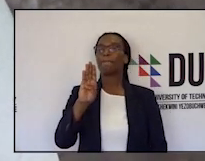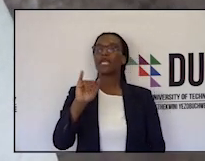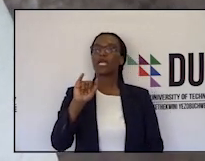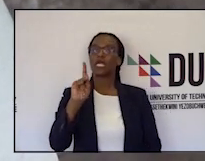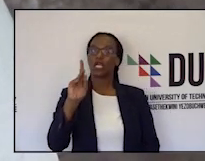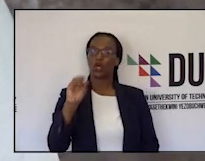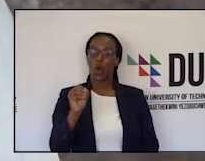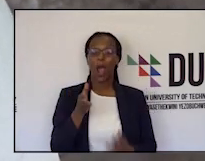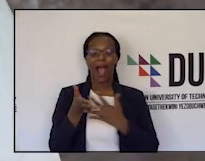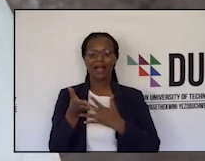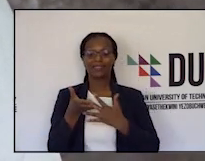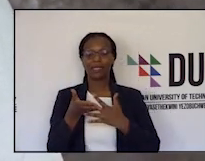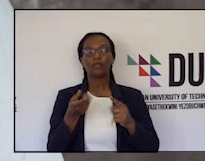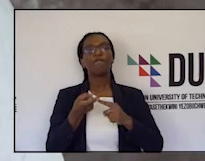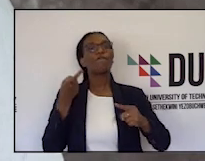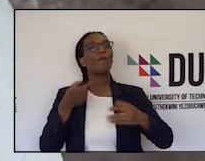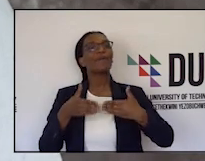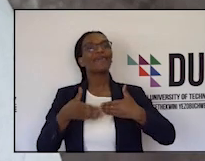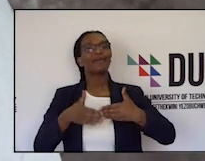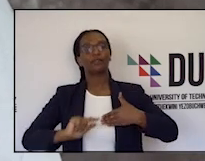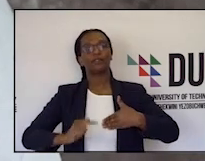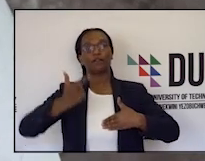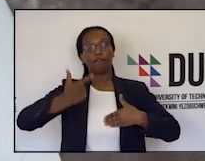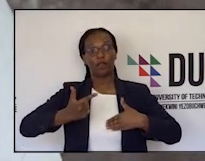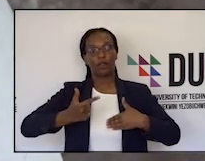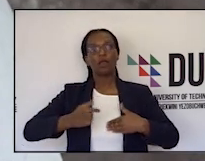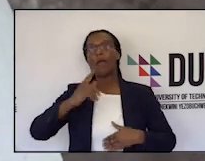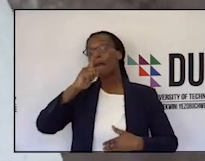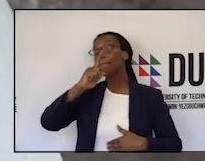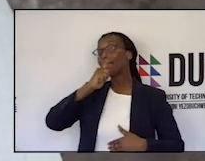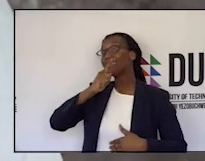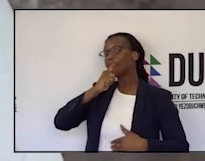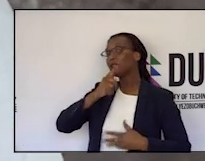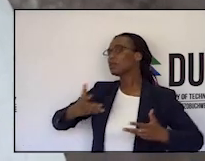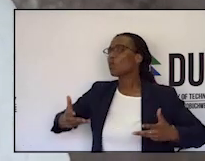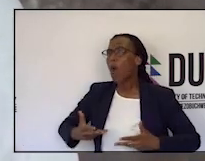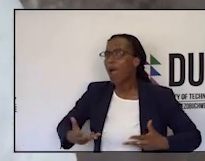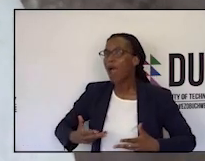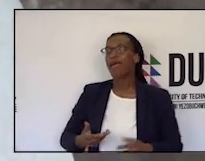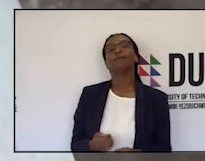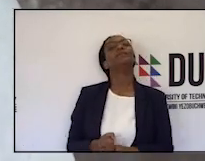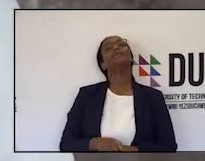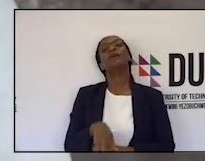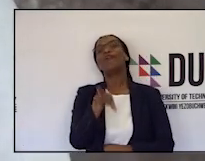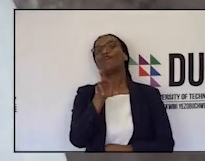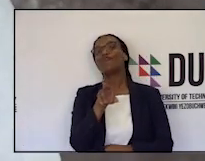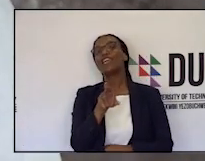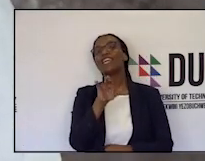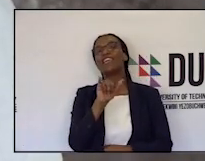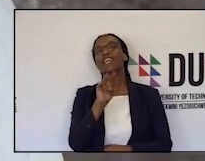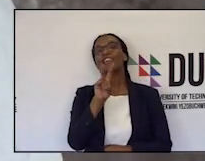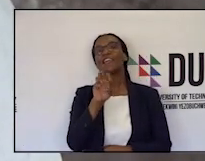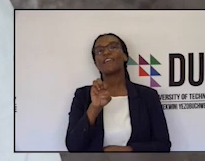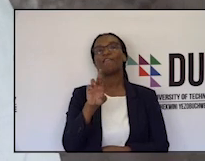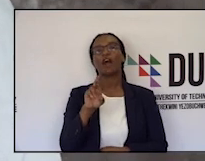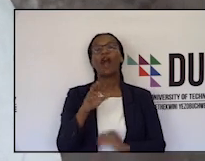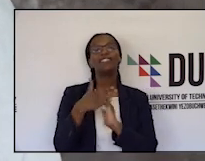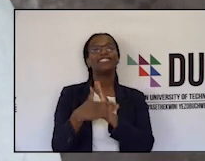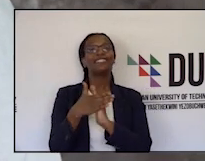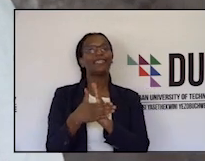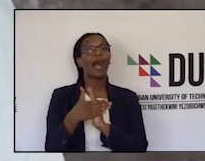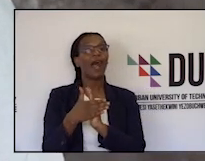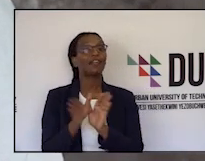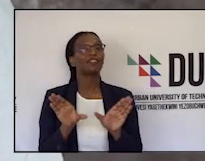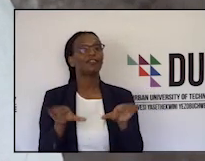campus, accessed through gate 7. In Pietermaritzburg, we are at Riverside campus